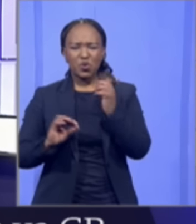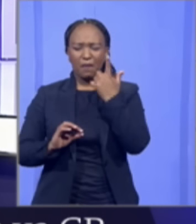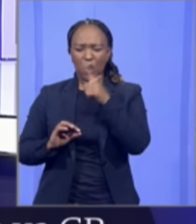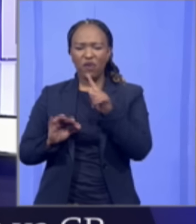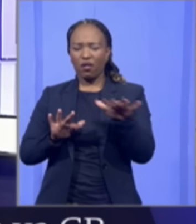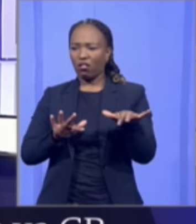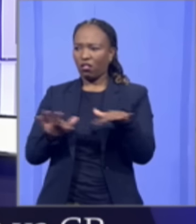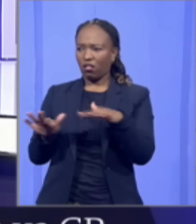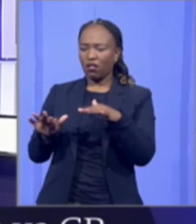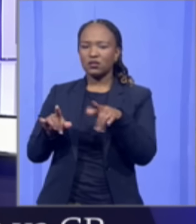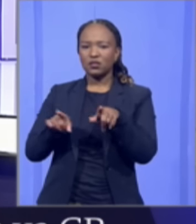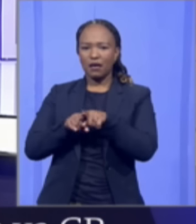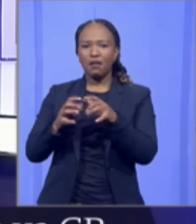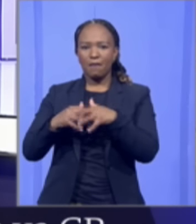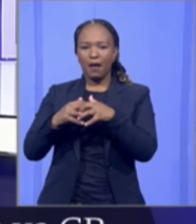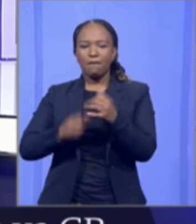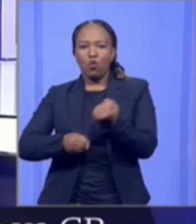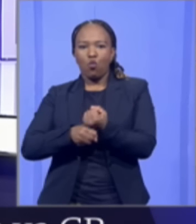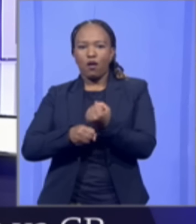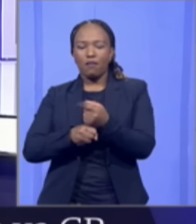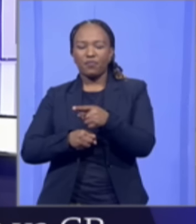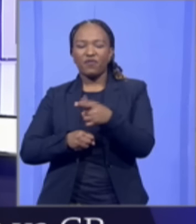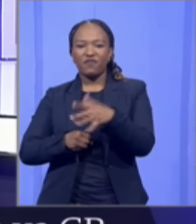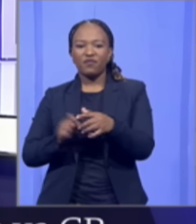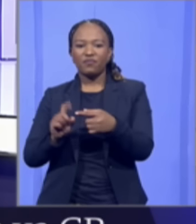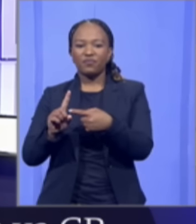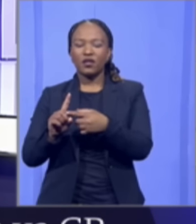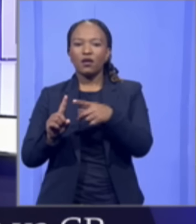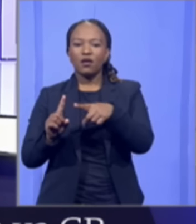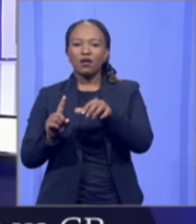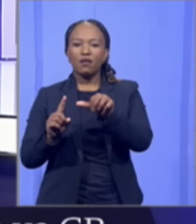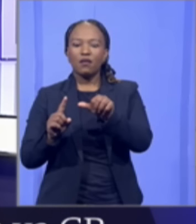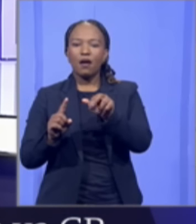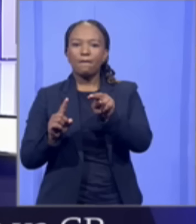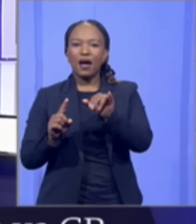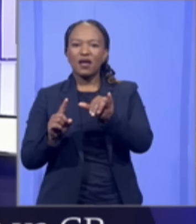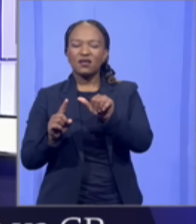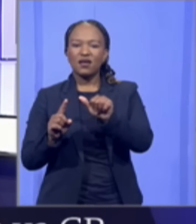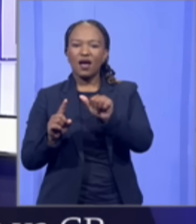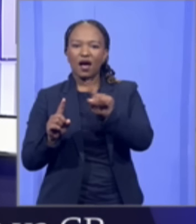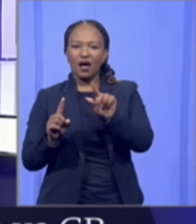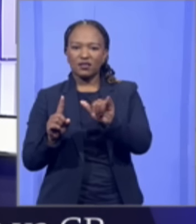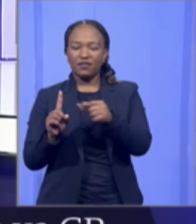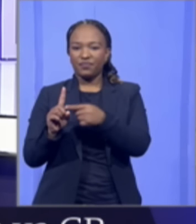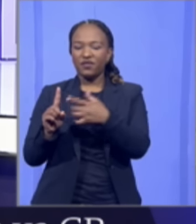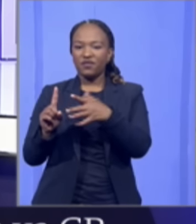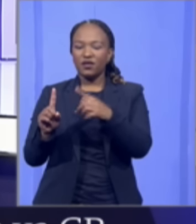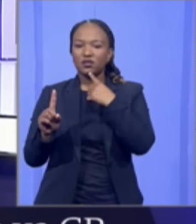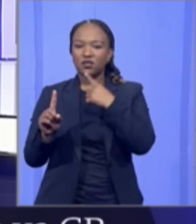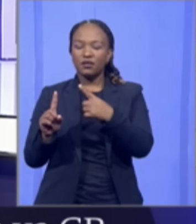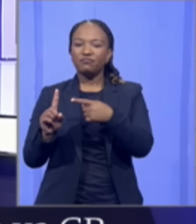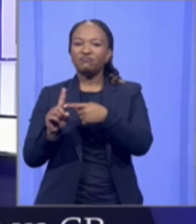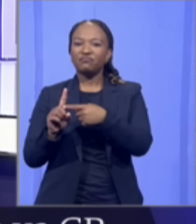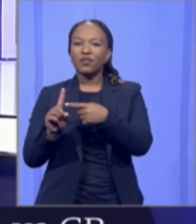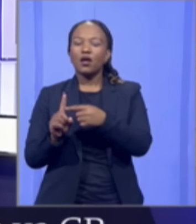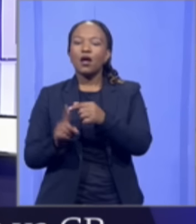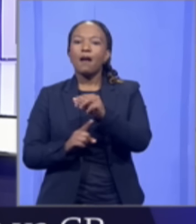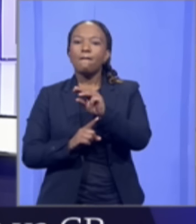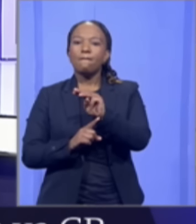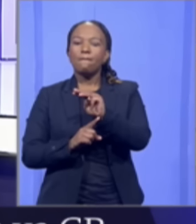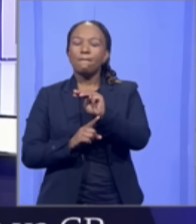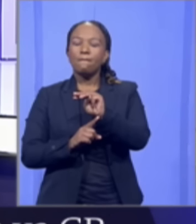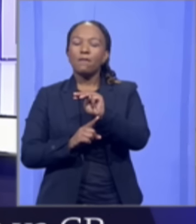ka go rialo tonakgolo Panyaza Lesupi o re kgoro ya maphelo e tla etela pele ke Nomandi Nkomo ra lehoko gomme